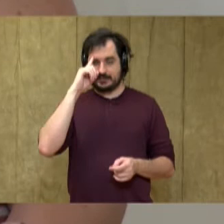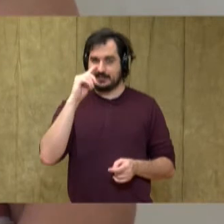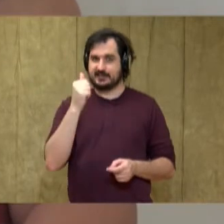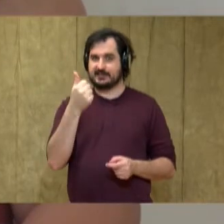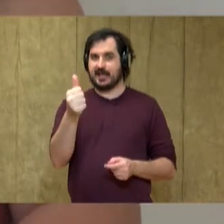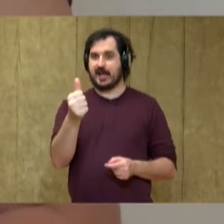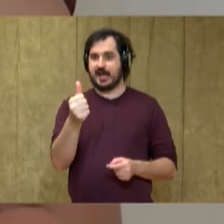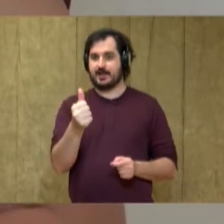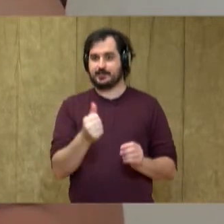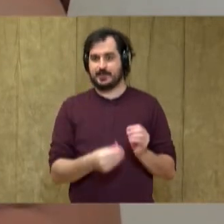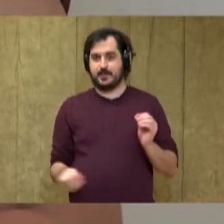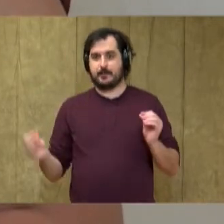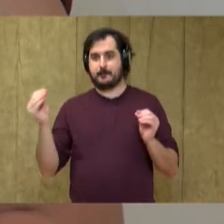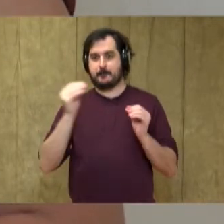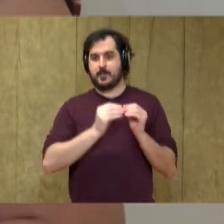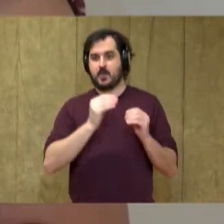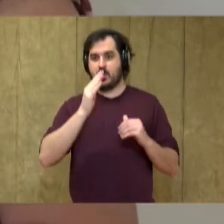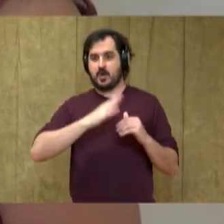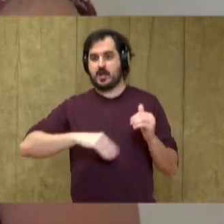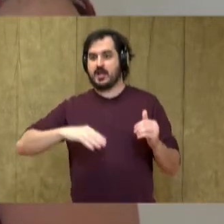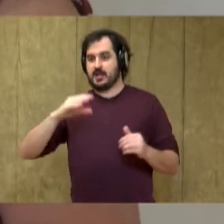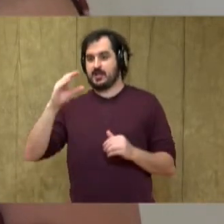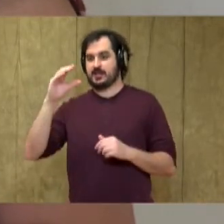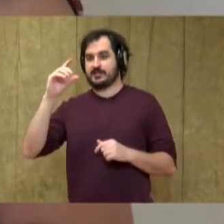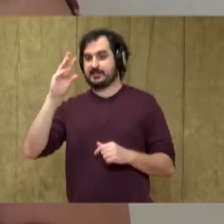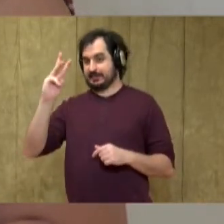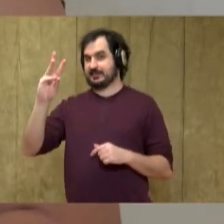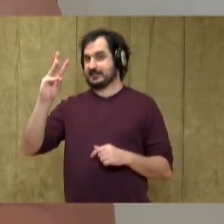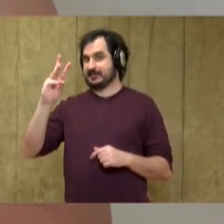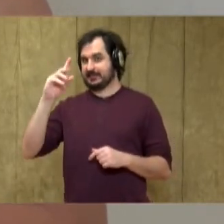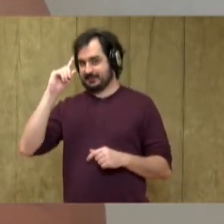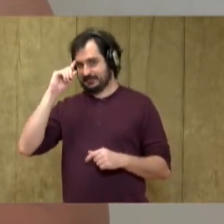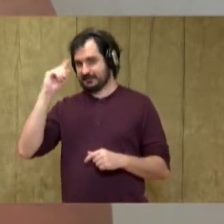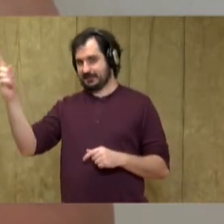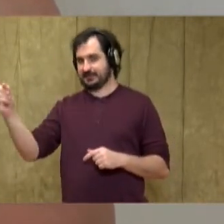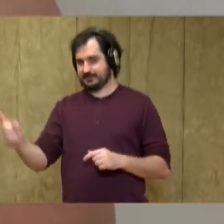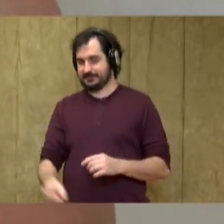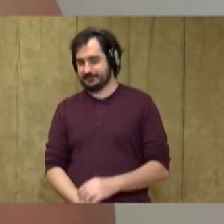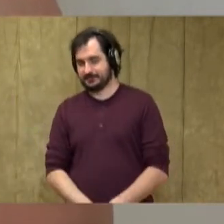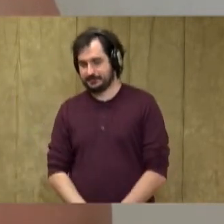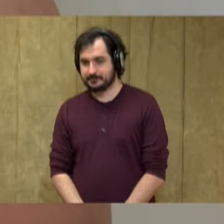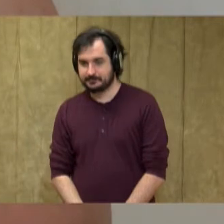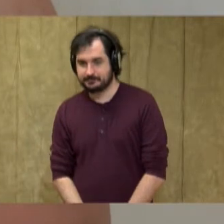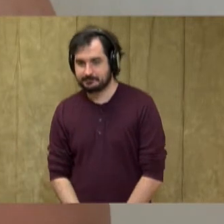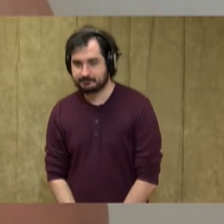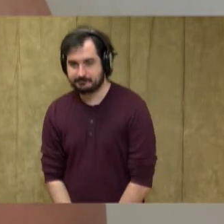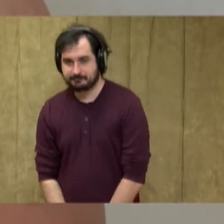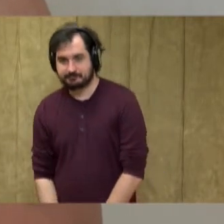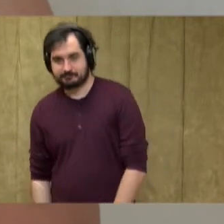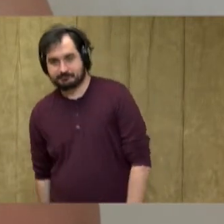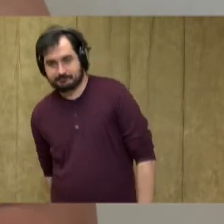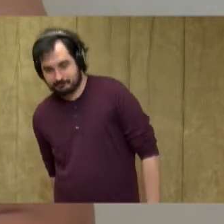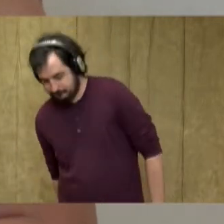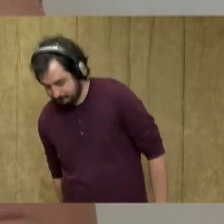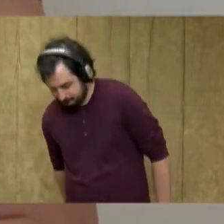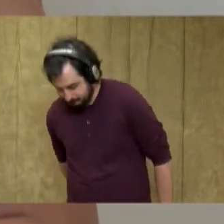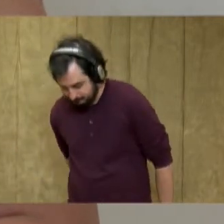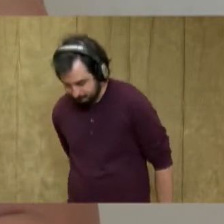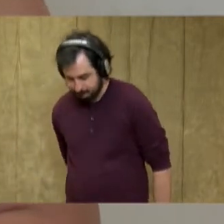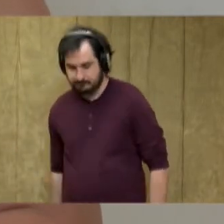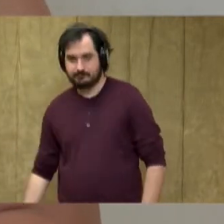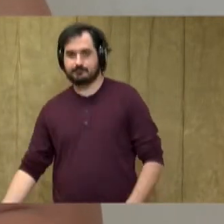that be? 60 cents. If you have 6 hundredths, what would you use? Pennies,